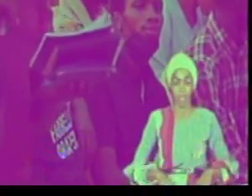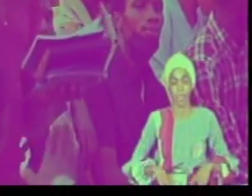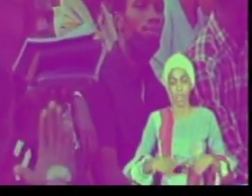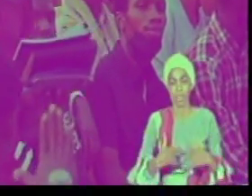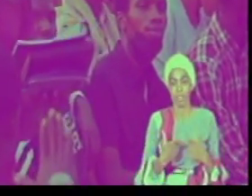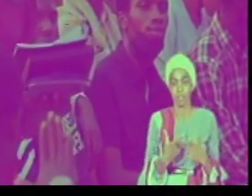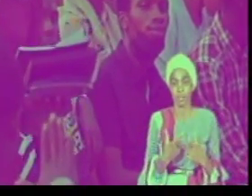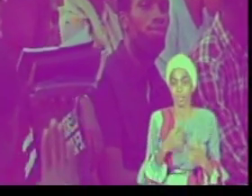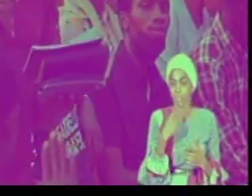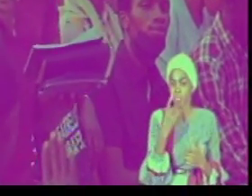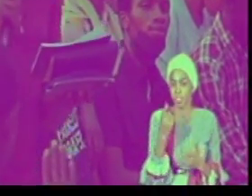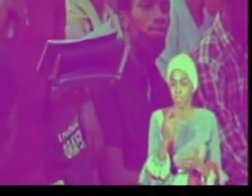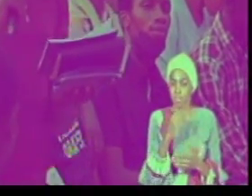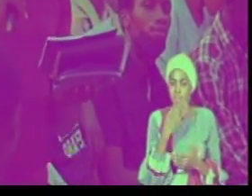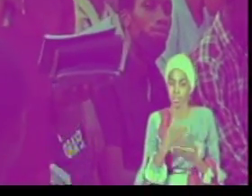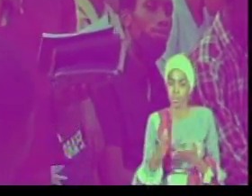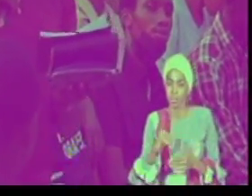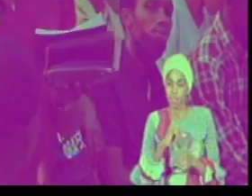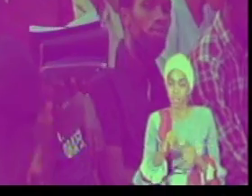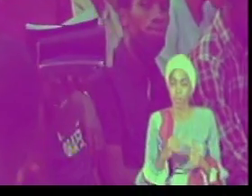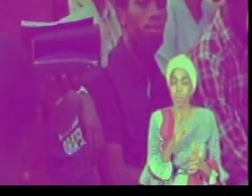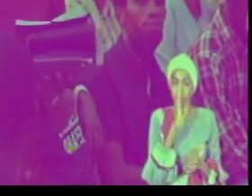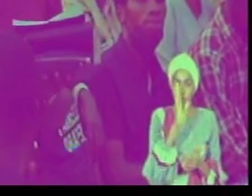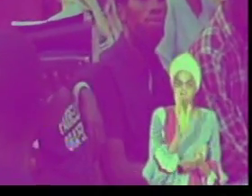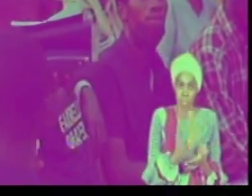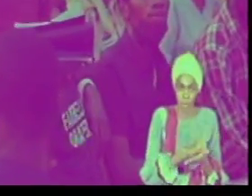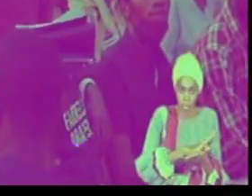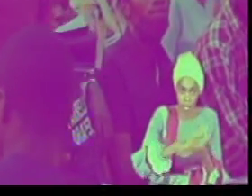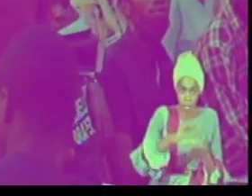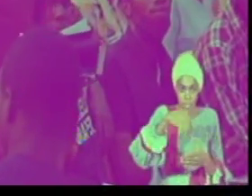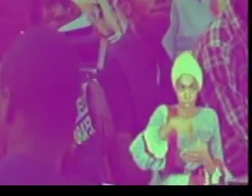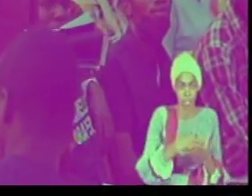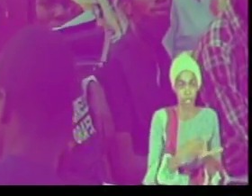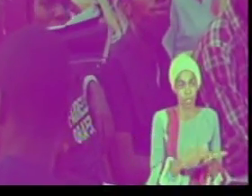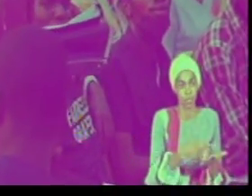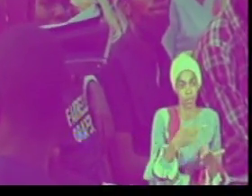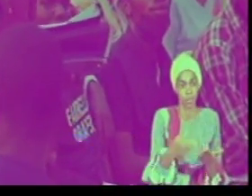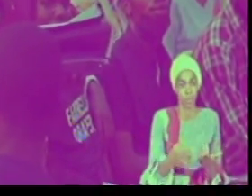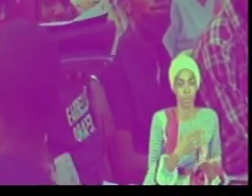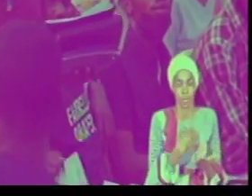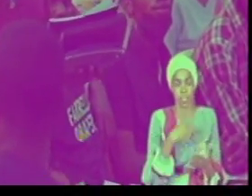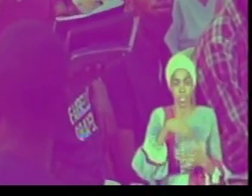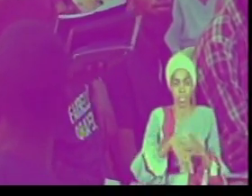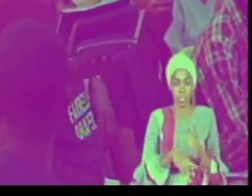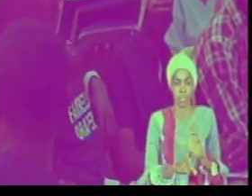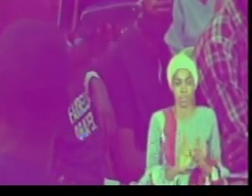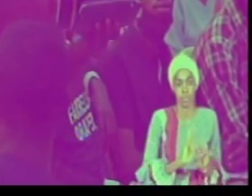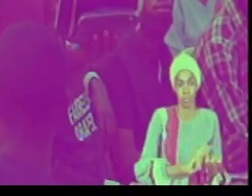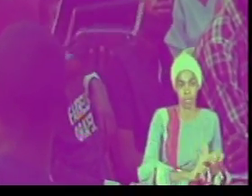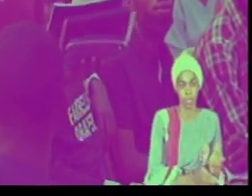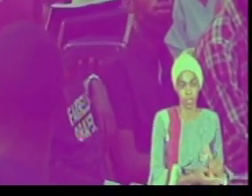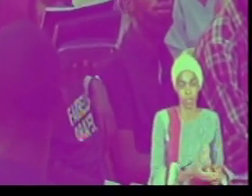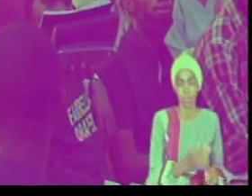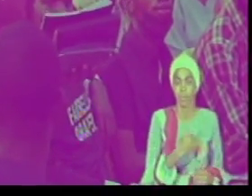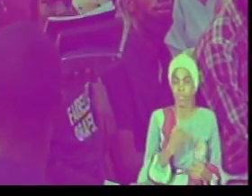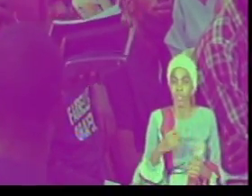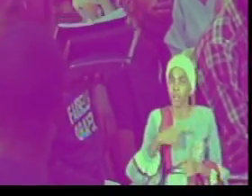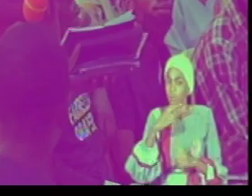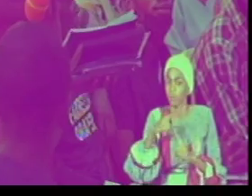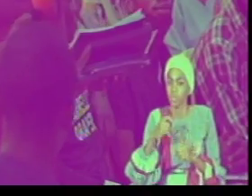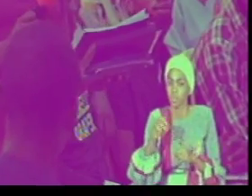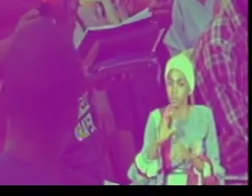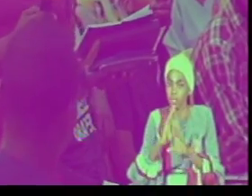be clean in your records and results and also your relationships. Now, and when he was explaining that, he